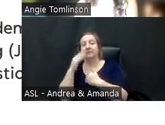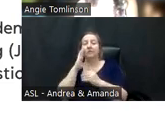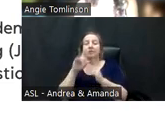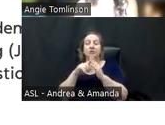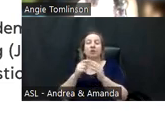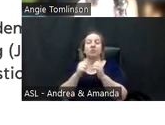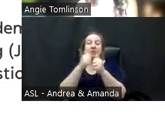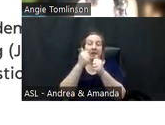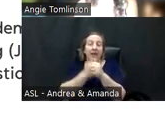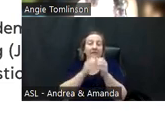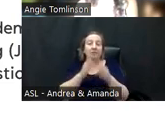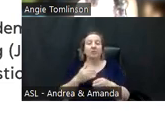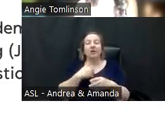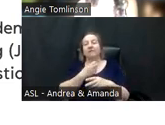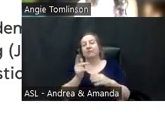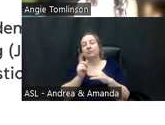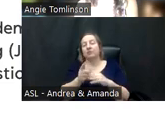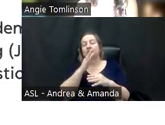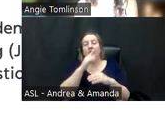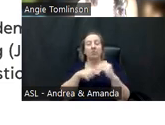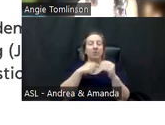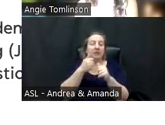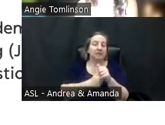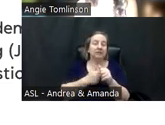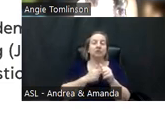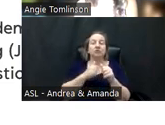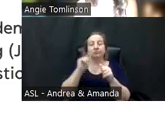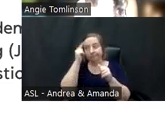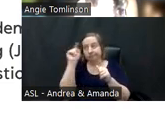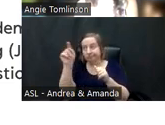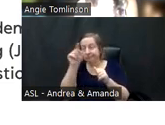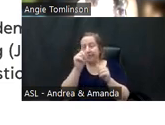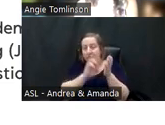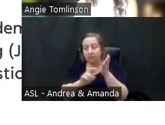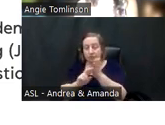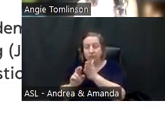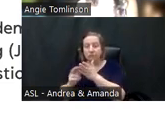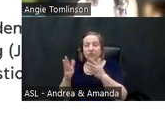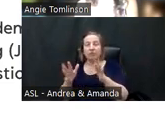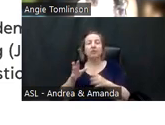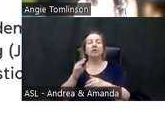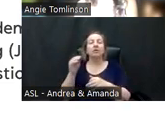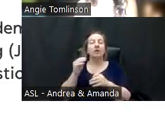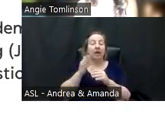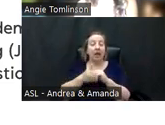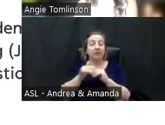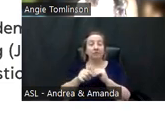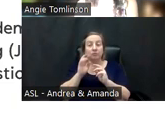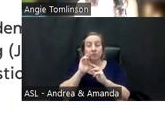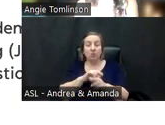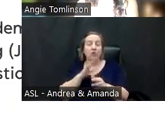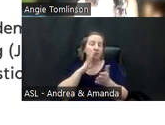every member having a few minutes to talk about each jurisdiction they researched. Following these reports back, we will have time for